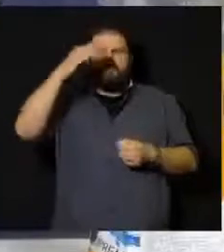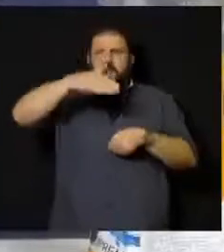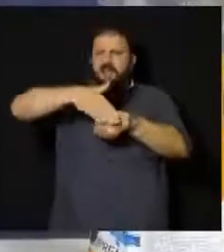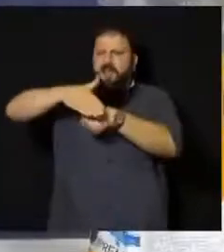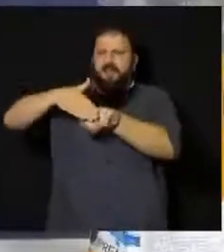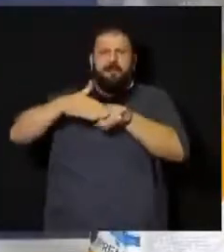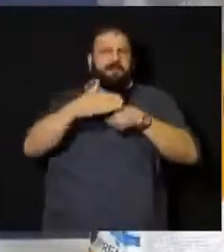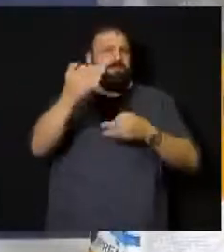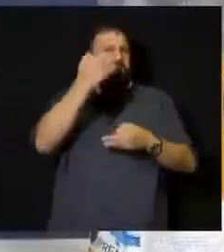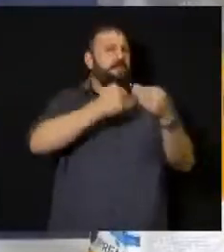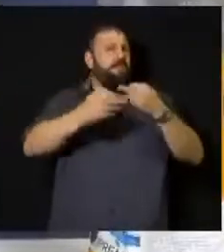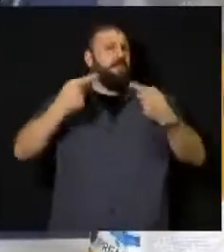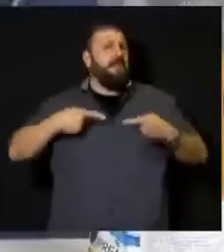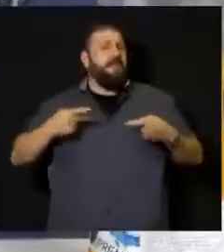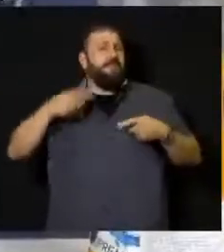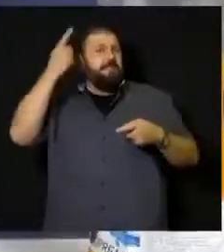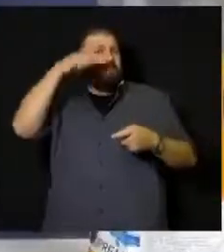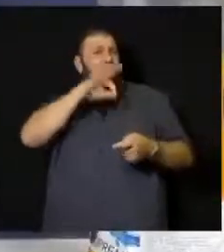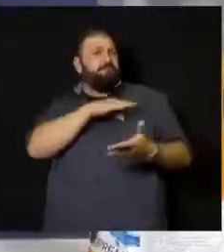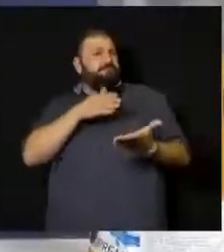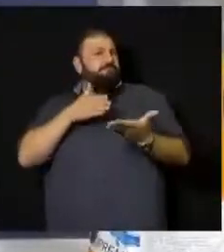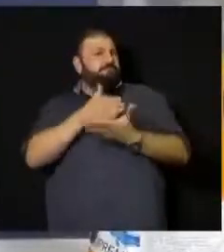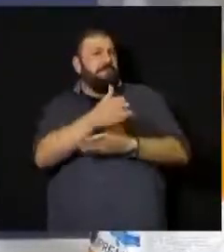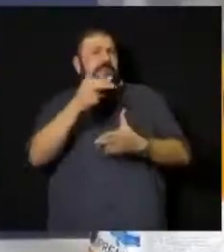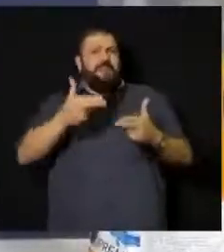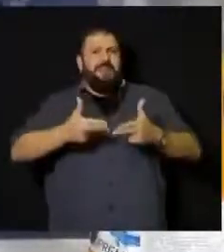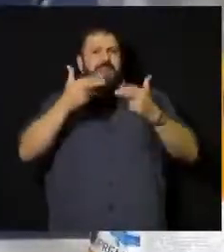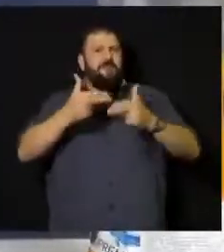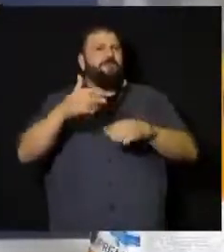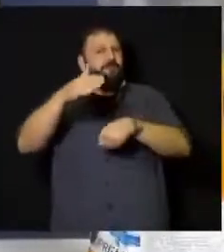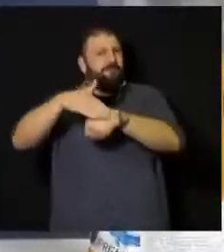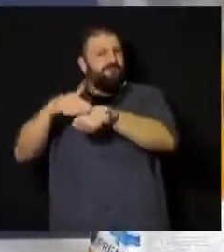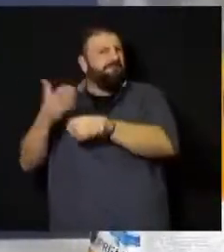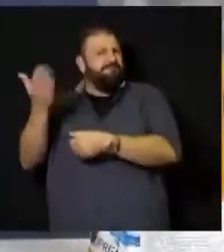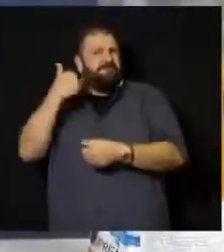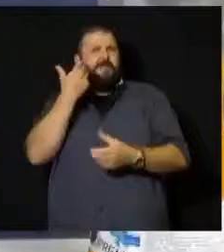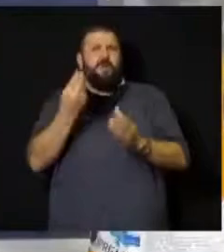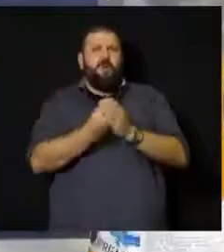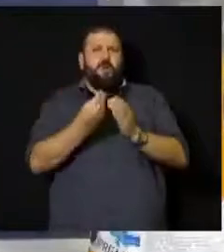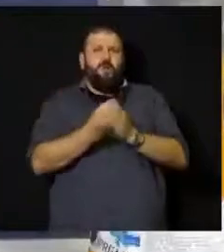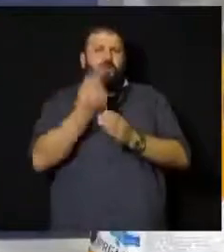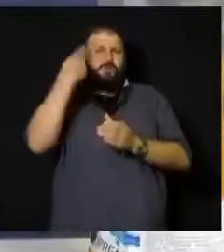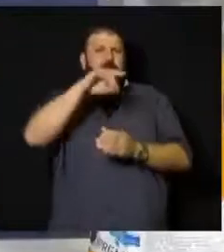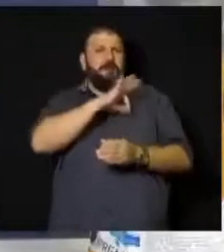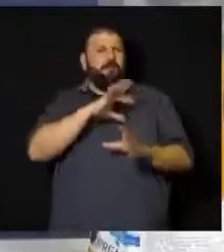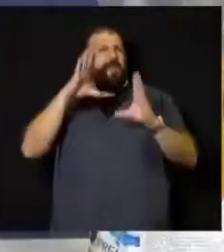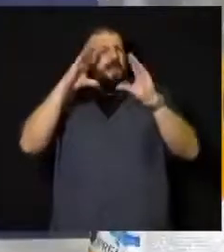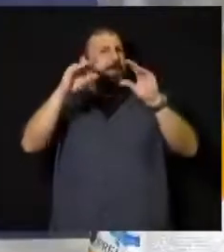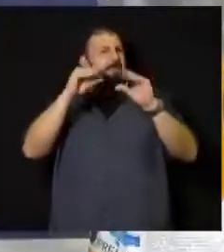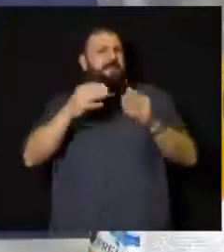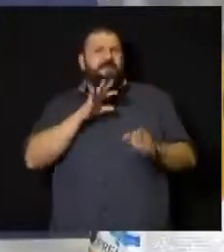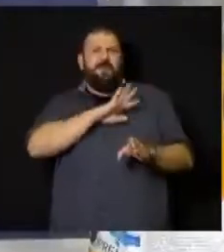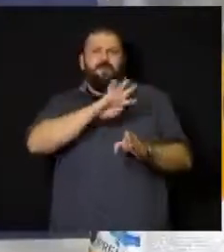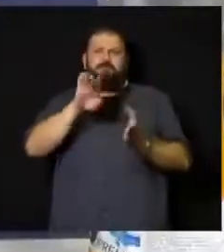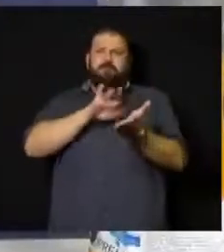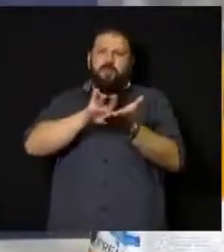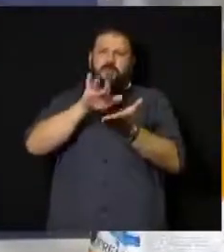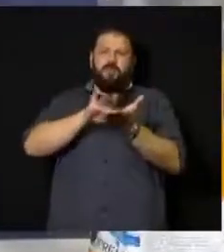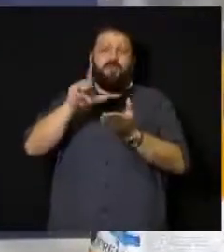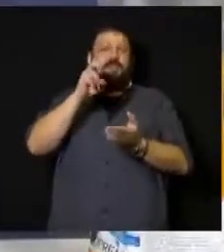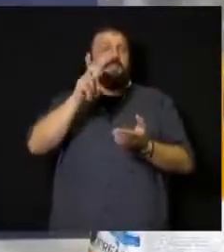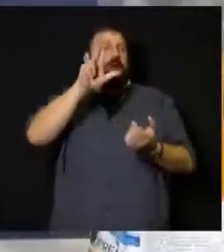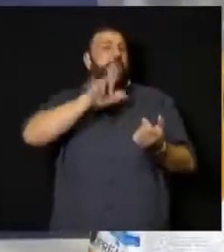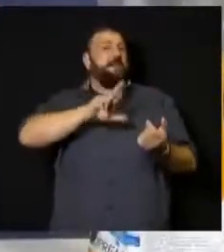business center, who are to focus on the work plan that they have with their leader, or if they are leaders already, will focus